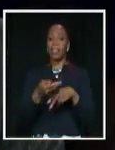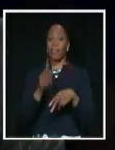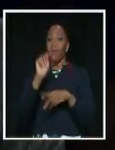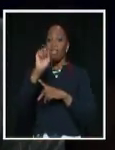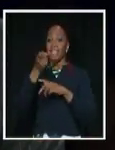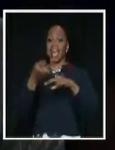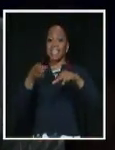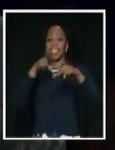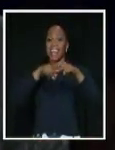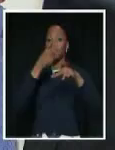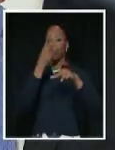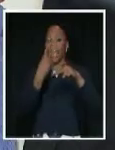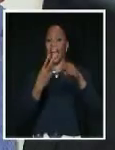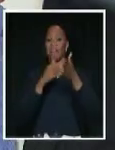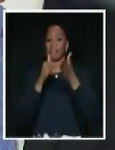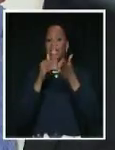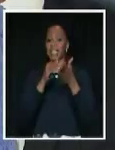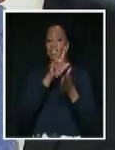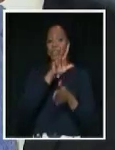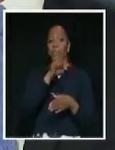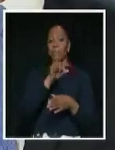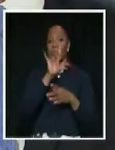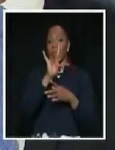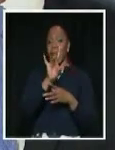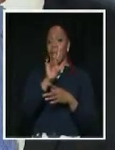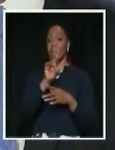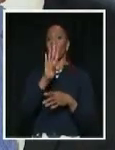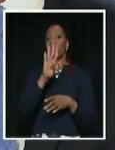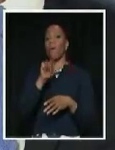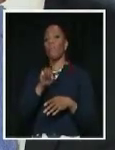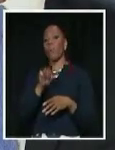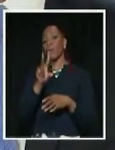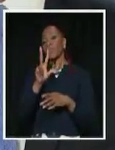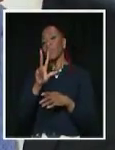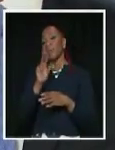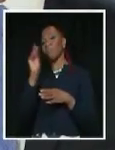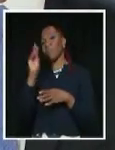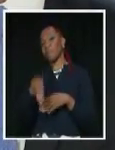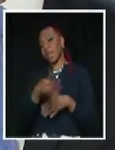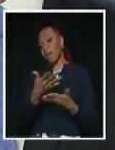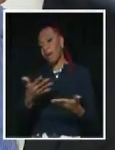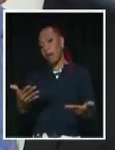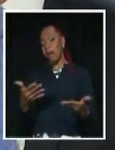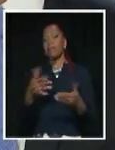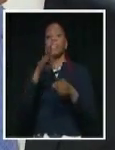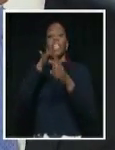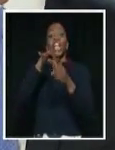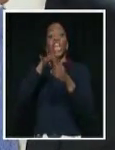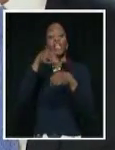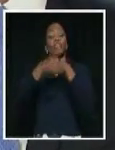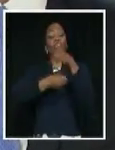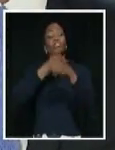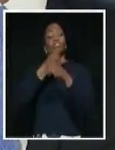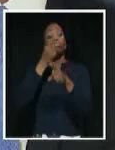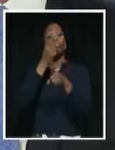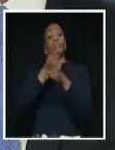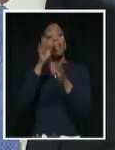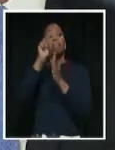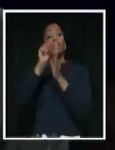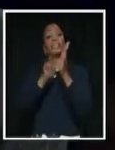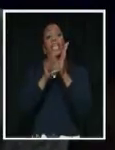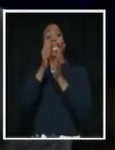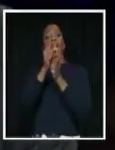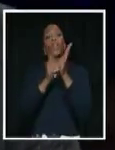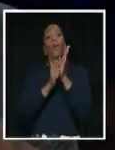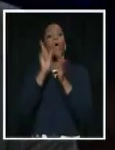year or more, from 3.8 to 4.3% or so. But it's going to be an election year, right, for state lawmakers. Governor